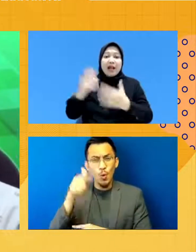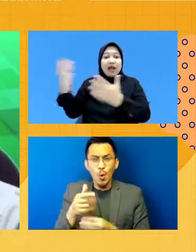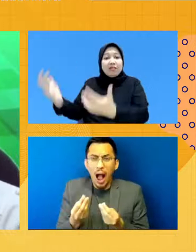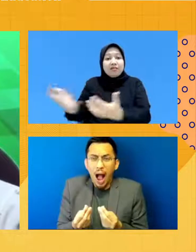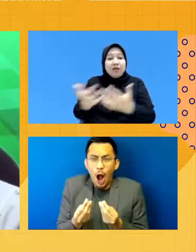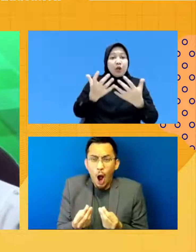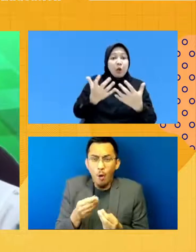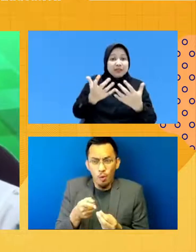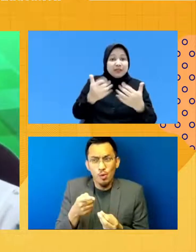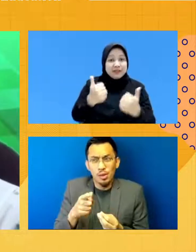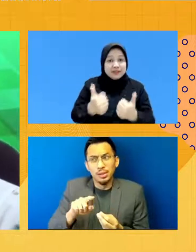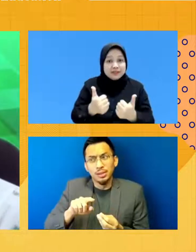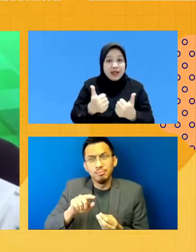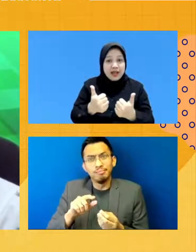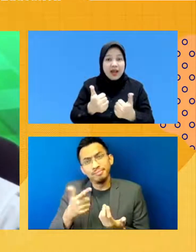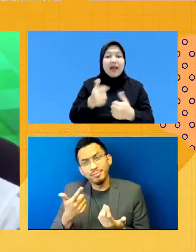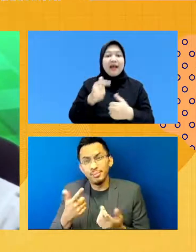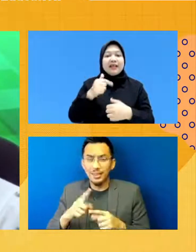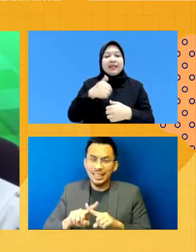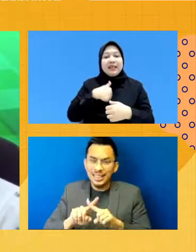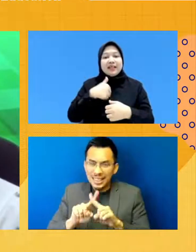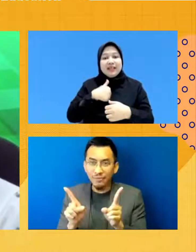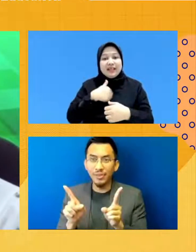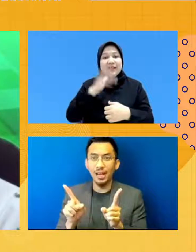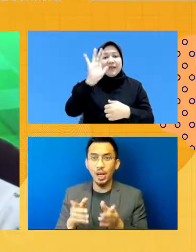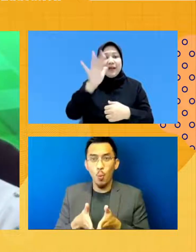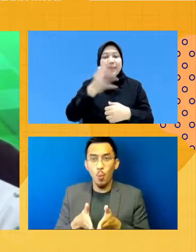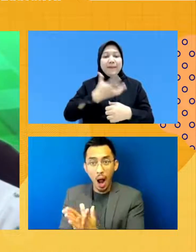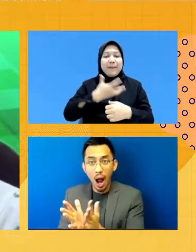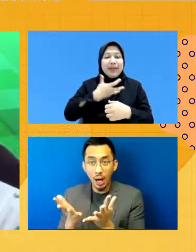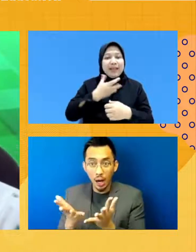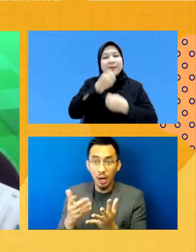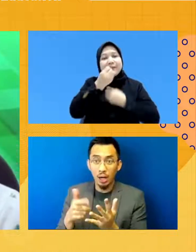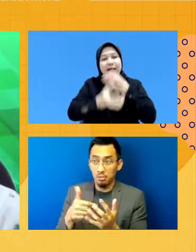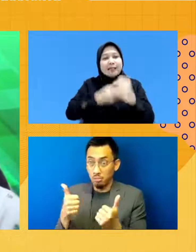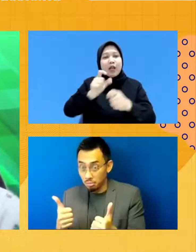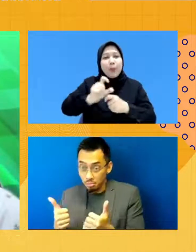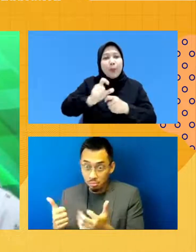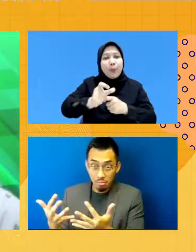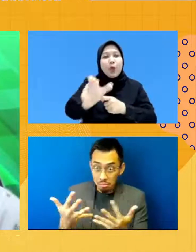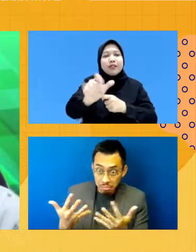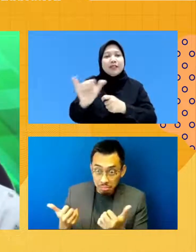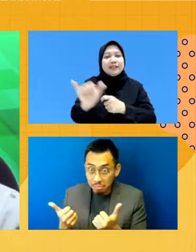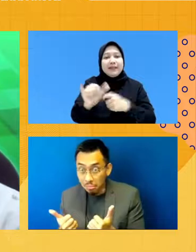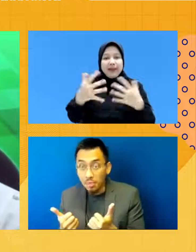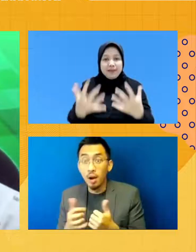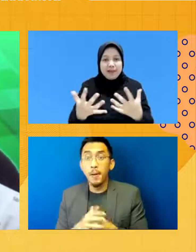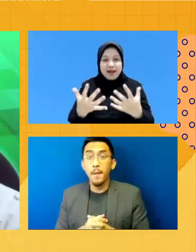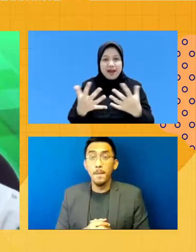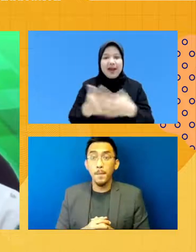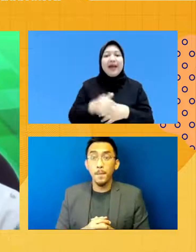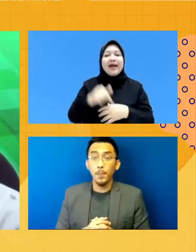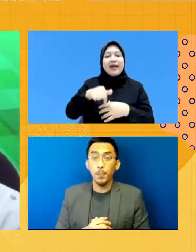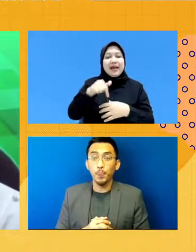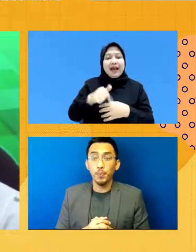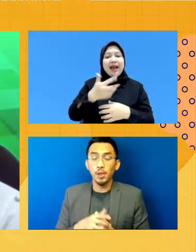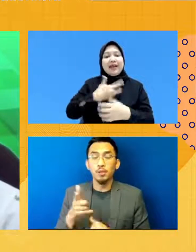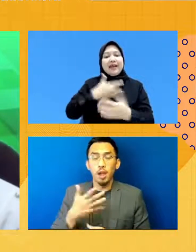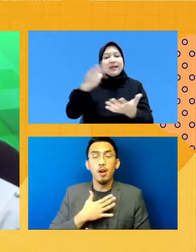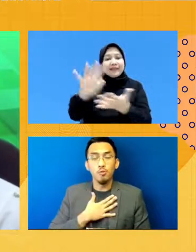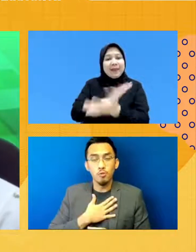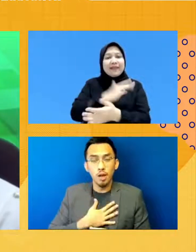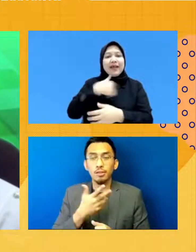process. And if we didn't have this opportunity to learn about sexuality education or sex